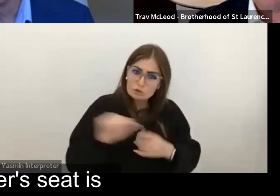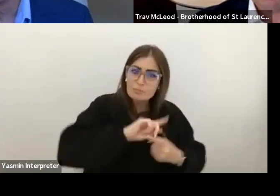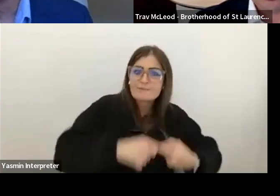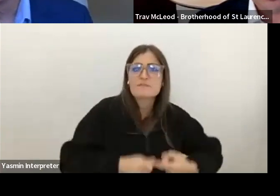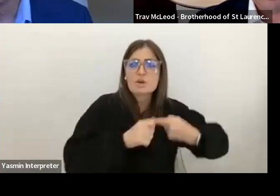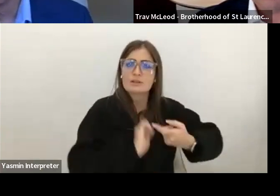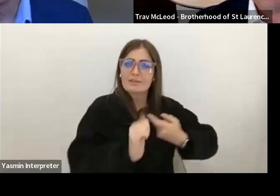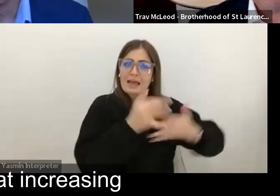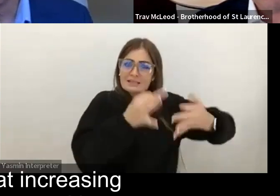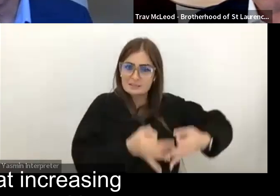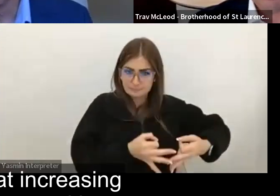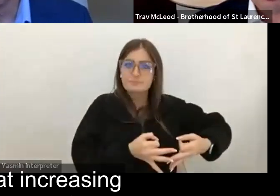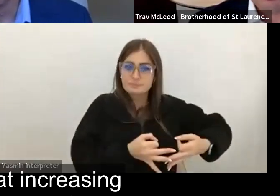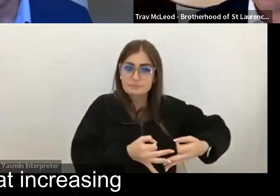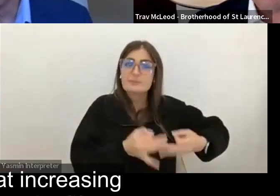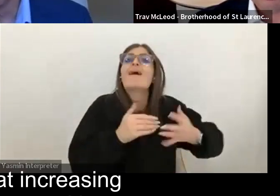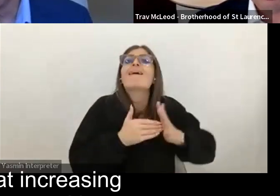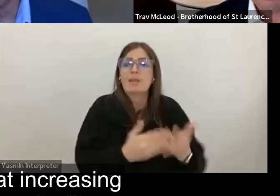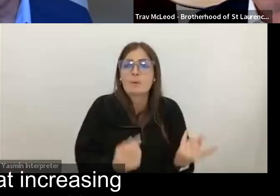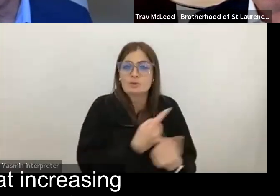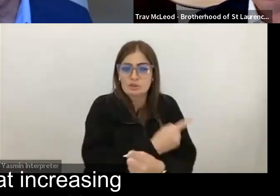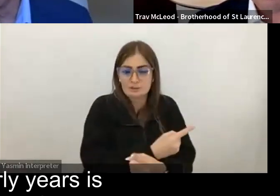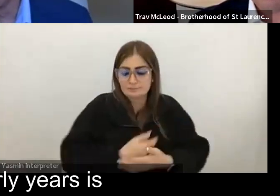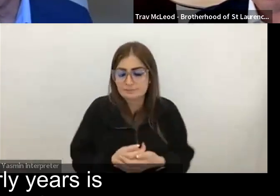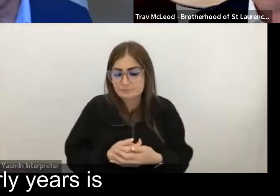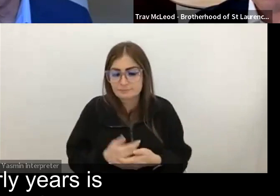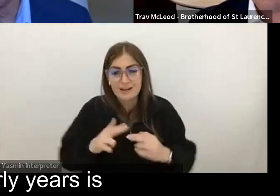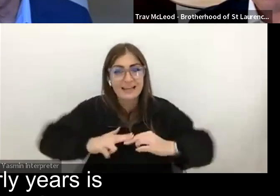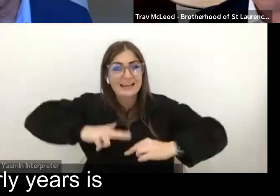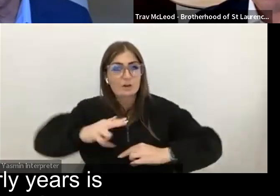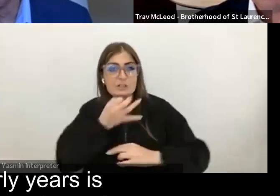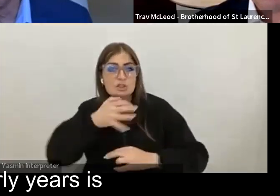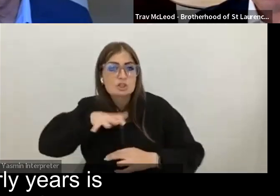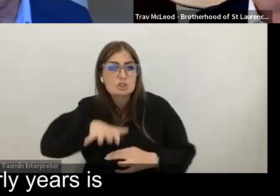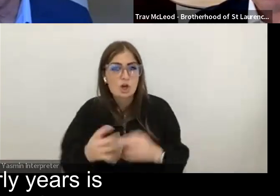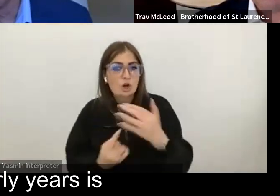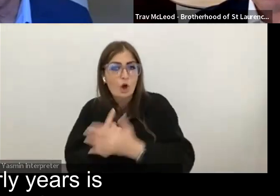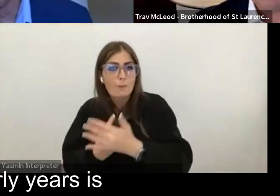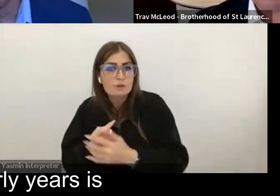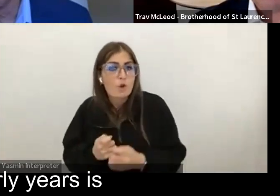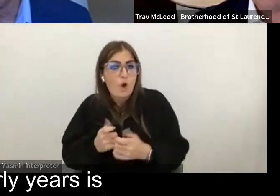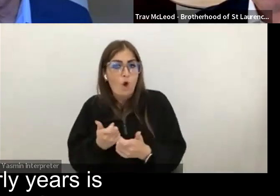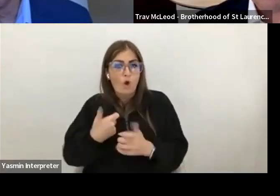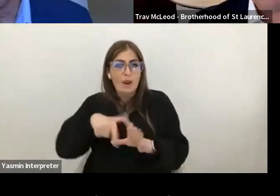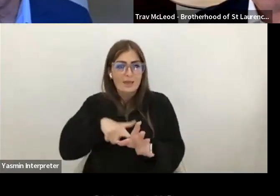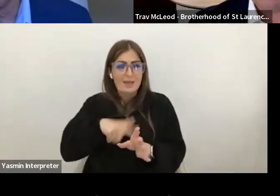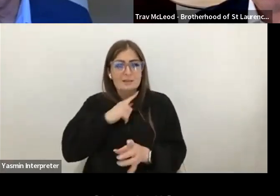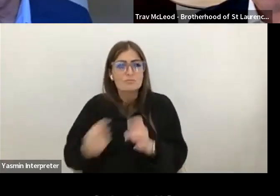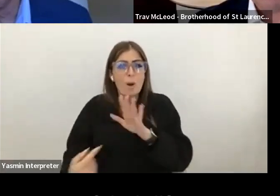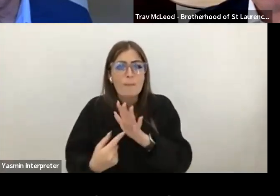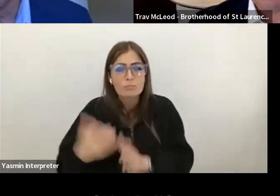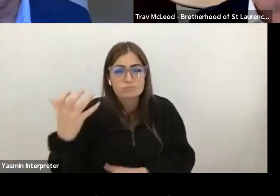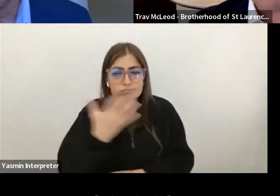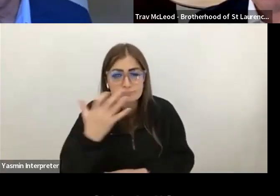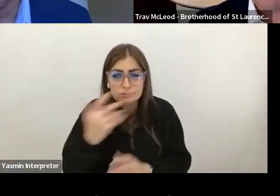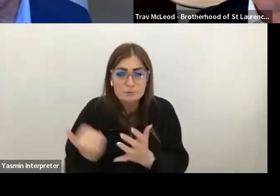change. We know that increasing a child's opportunities in their early years is foundational to improving outcomes across the